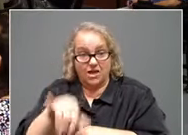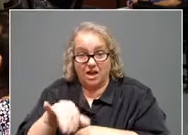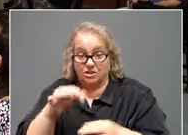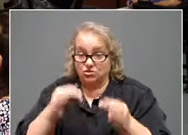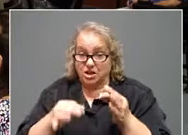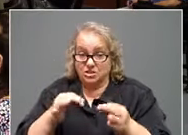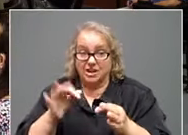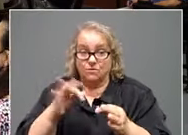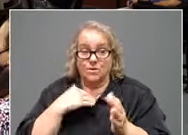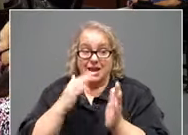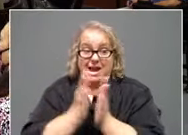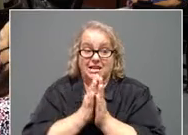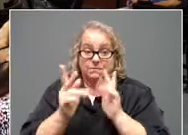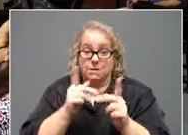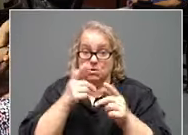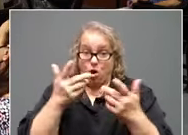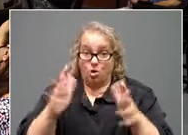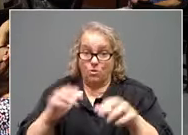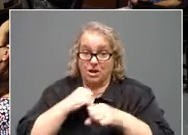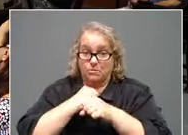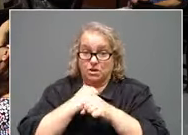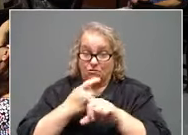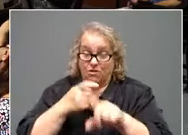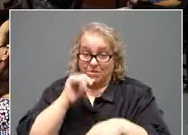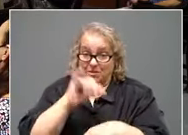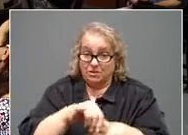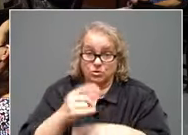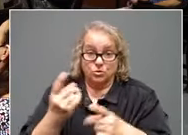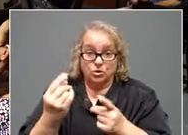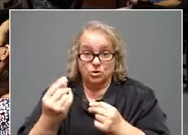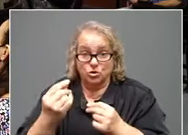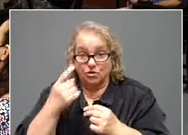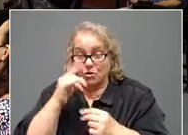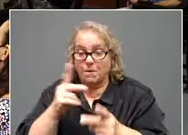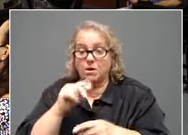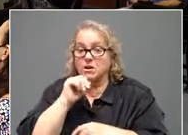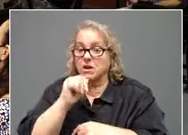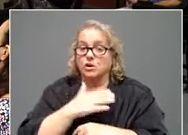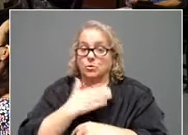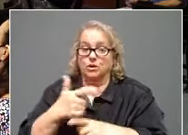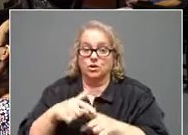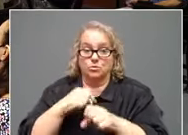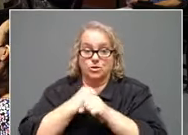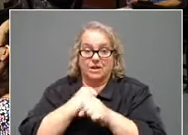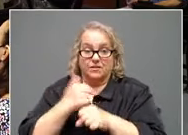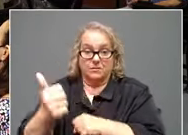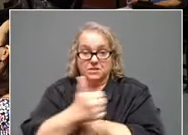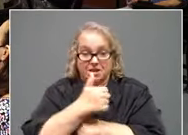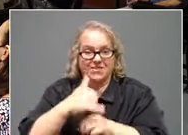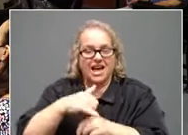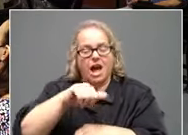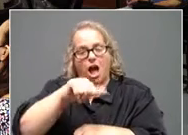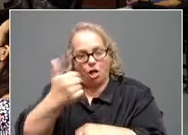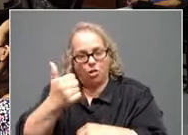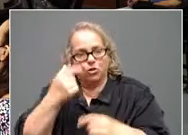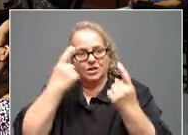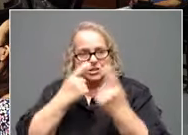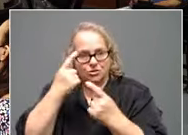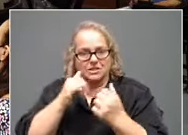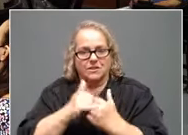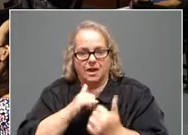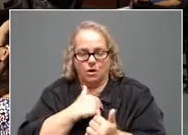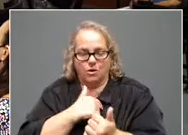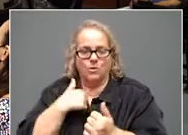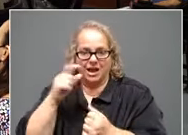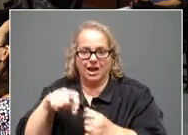that are already protected from this to do for those that are unwilling to protect themselves. I mean, that is another consideration that we have to take